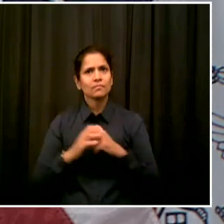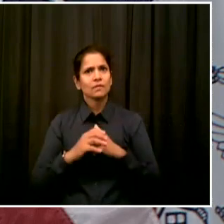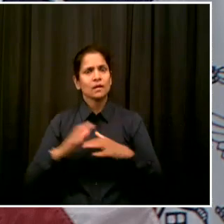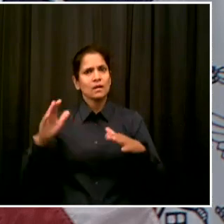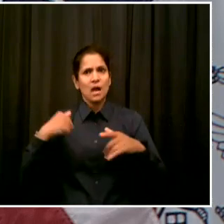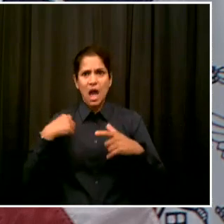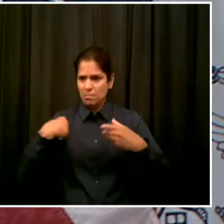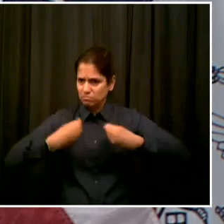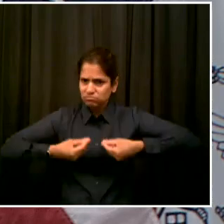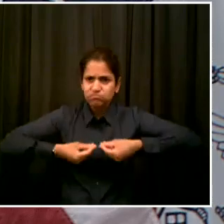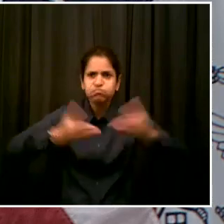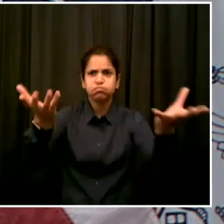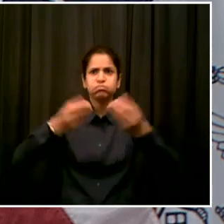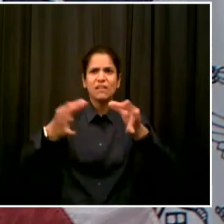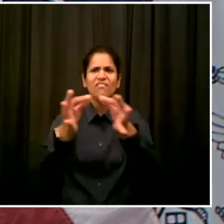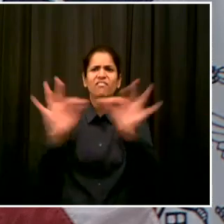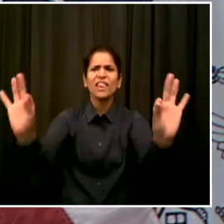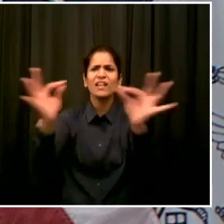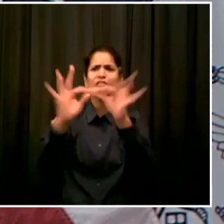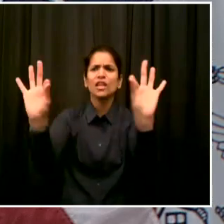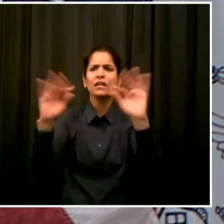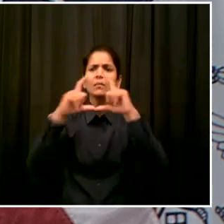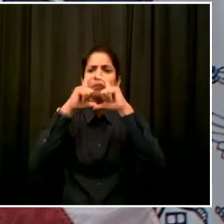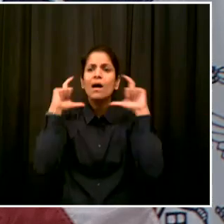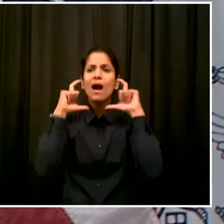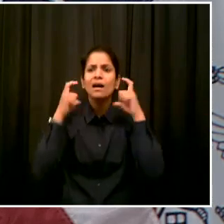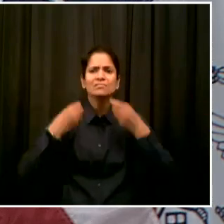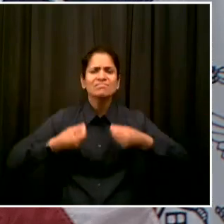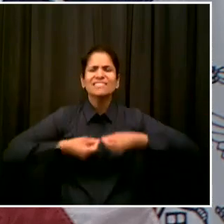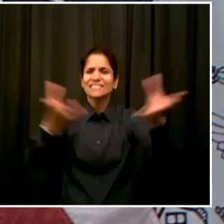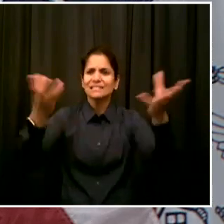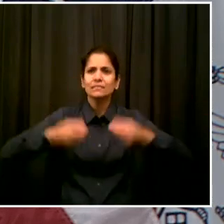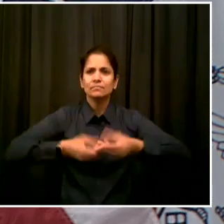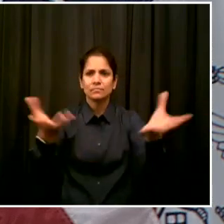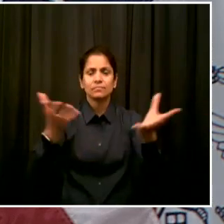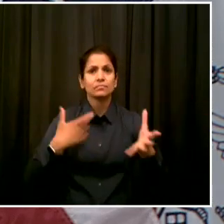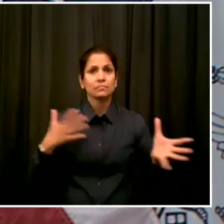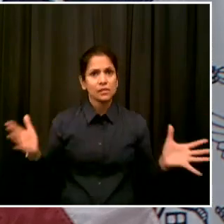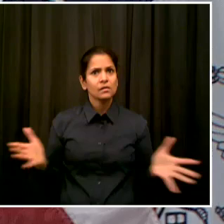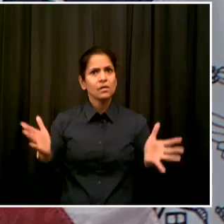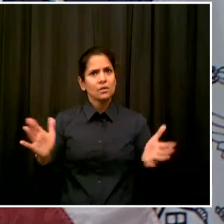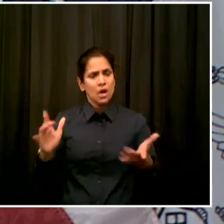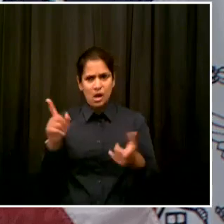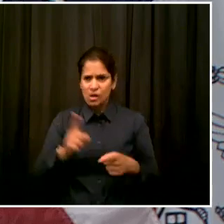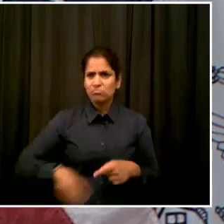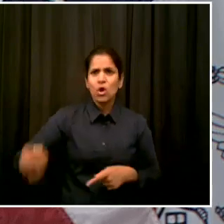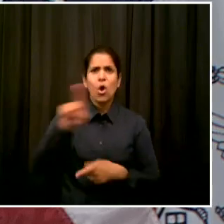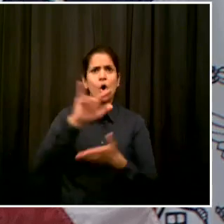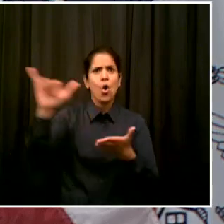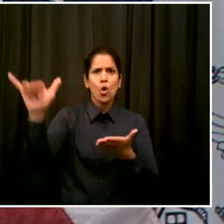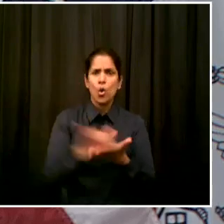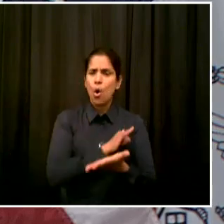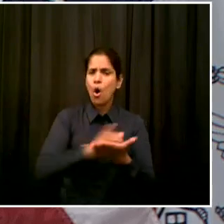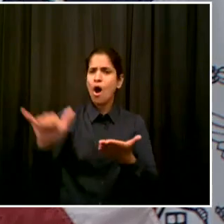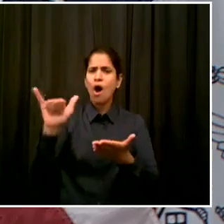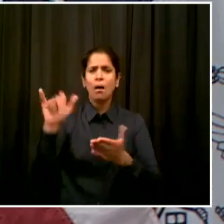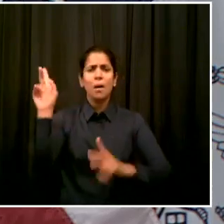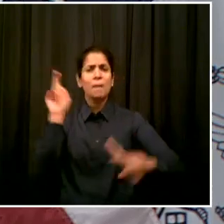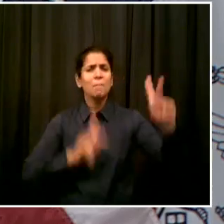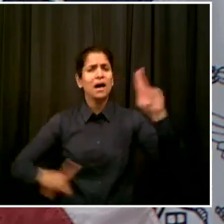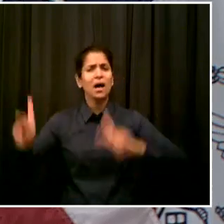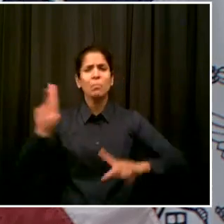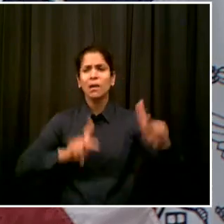are doing something about it. They're really working hard to keep each other safe. So when Annabelle Palma talked about the effort to reach out